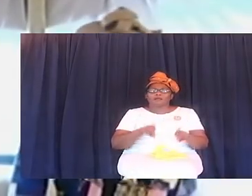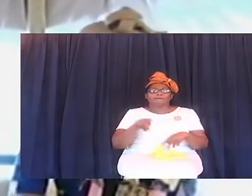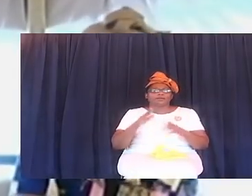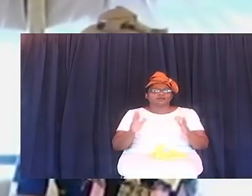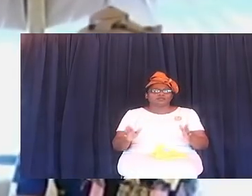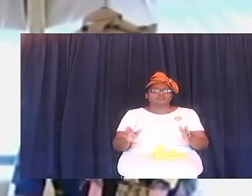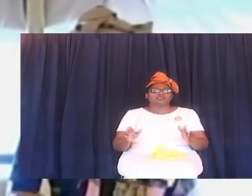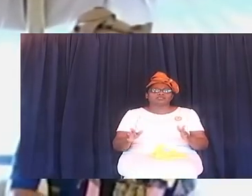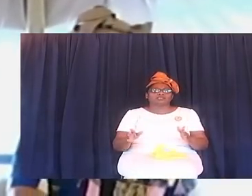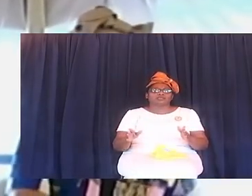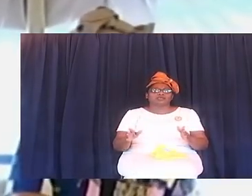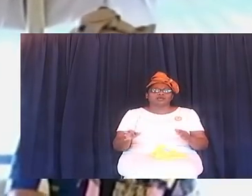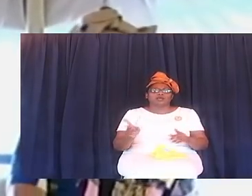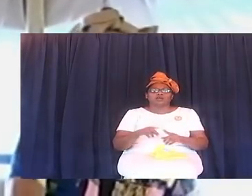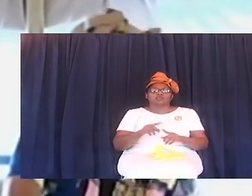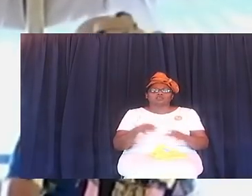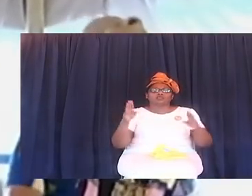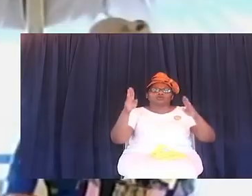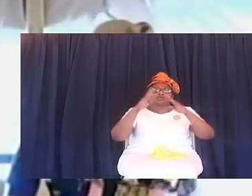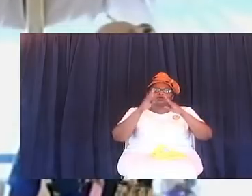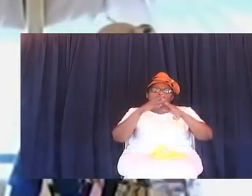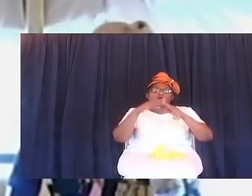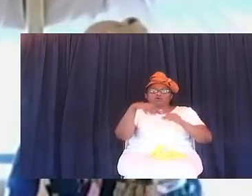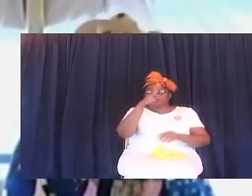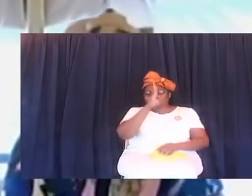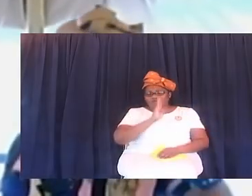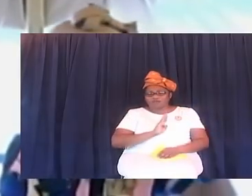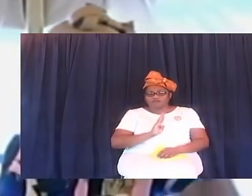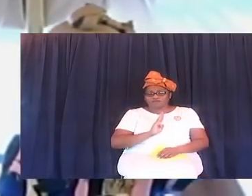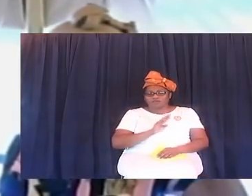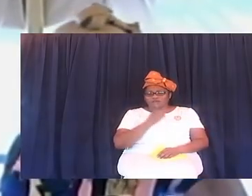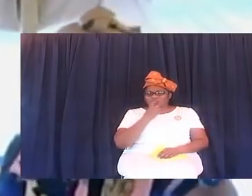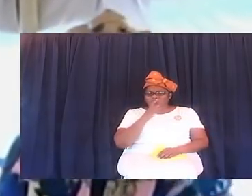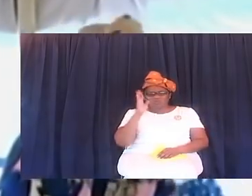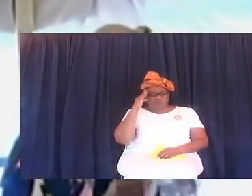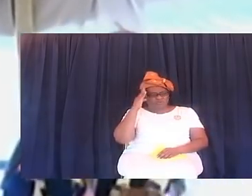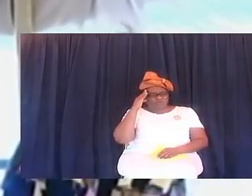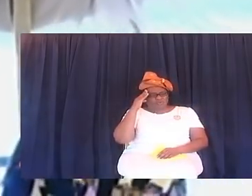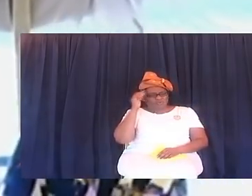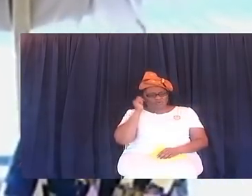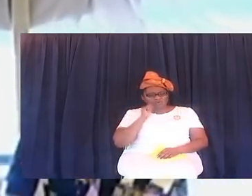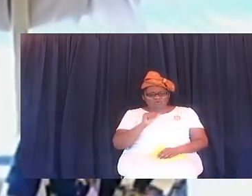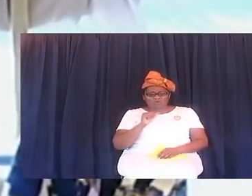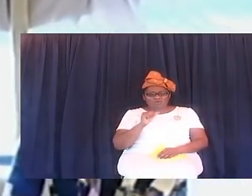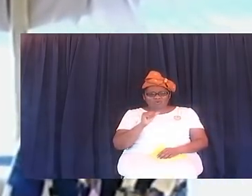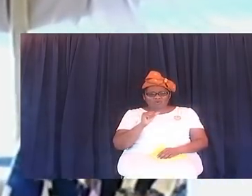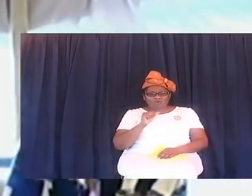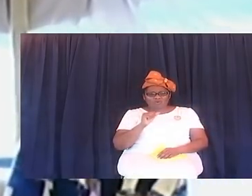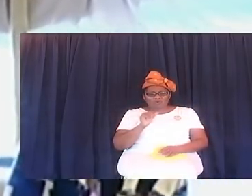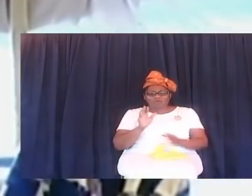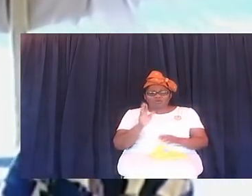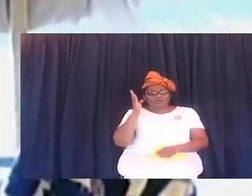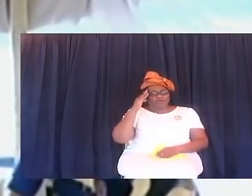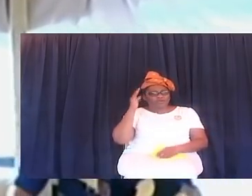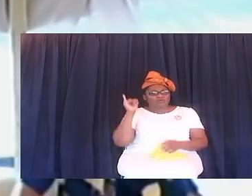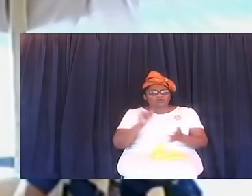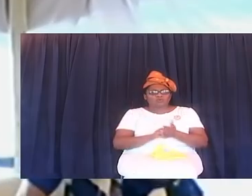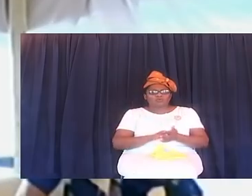house of God. She's faithful to the things of God. You know, even a few weeks before she passed, I remember talking to her on the